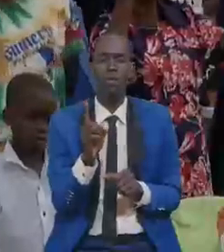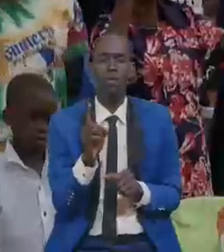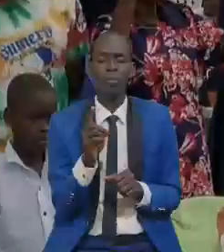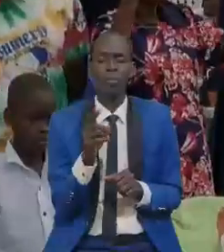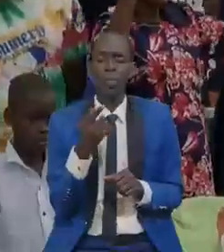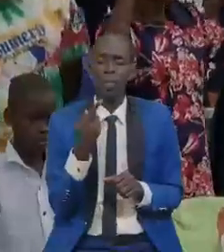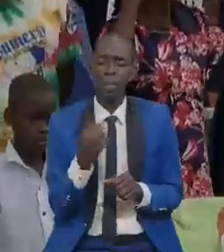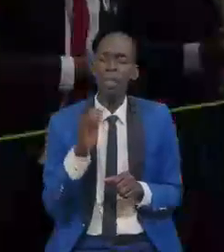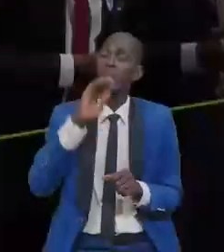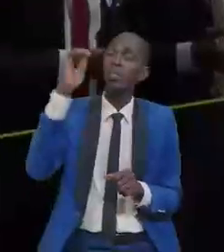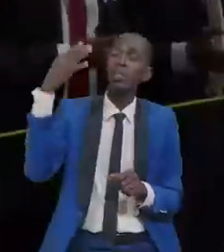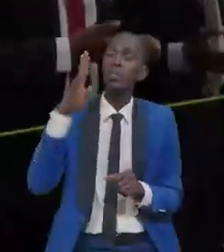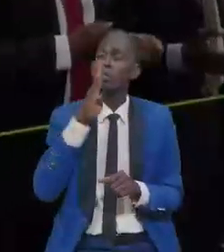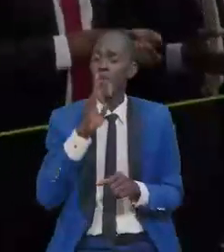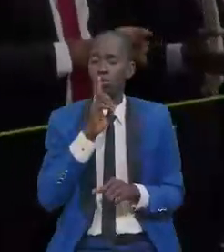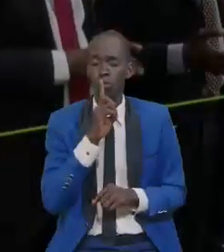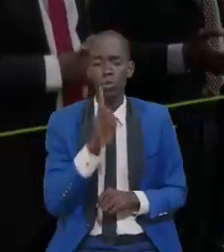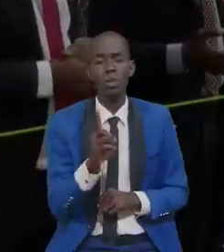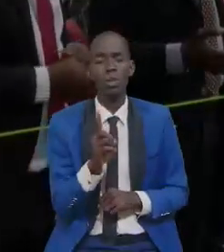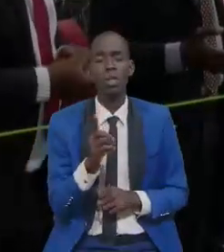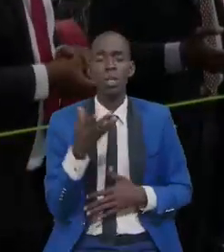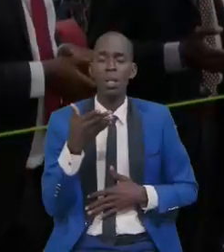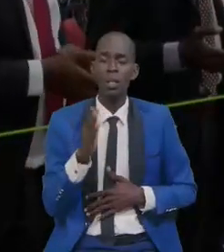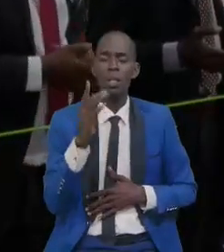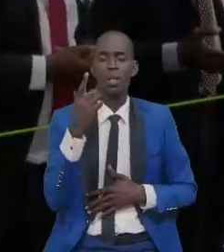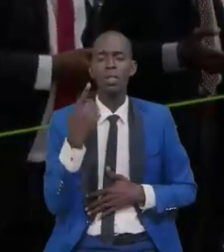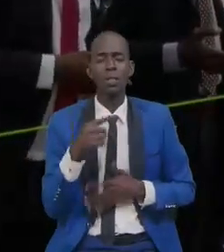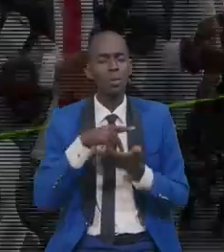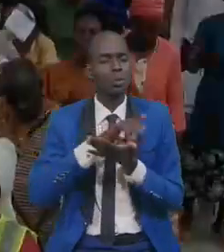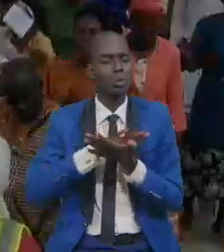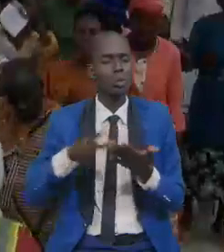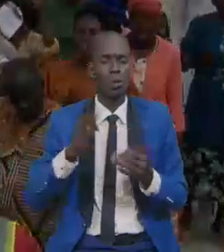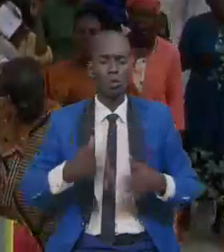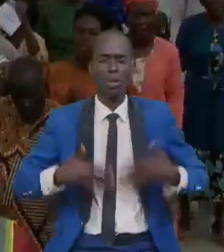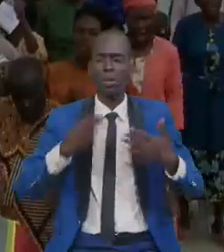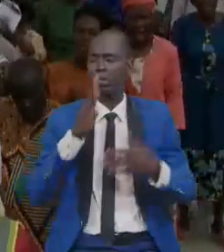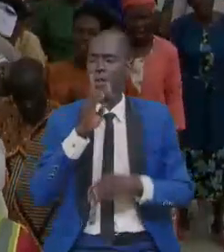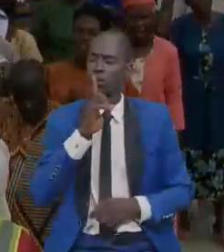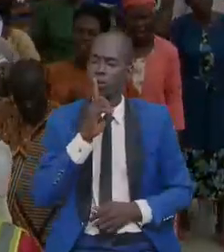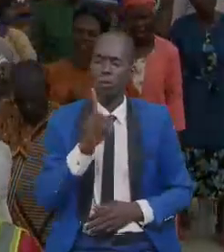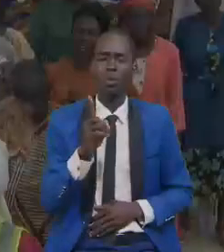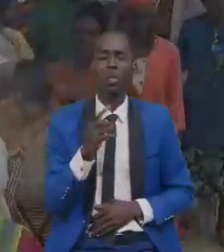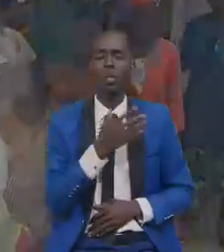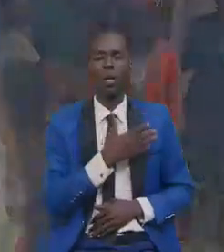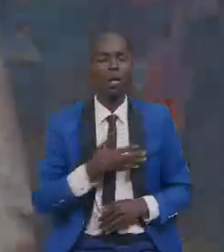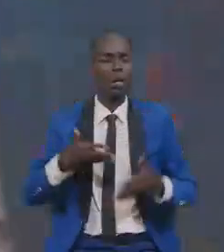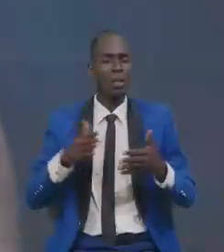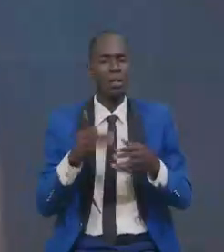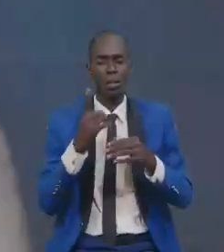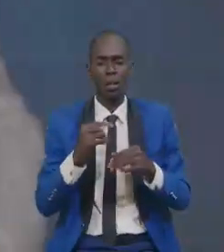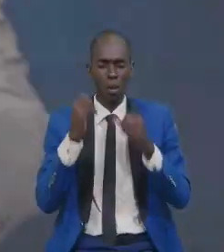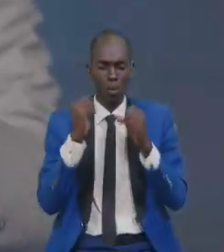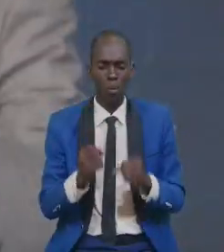grace be real. Amen. Let the purity of life be real. And let the power of the